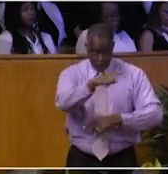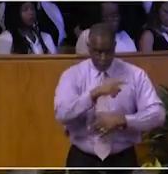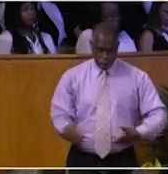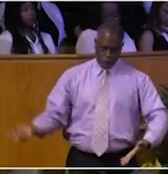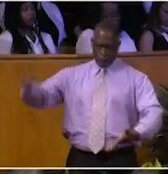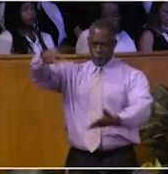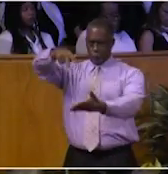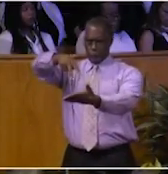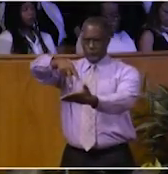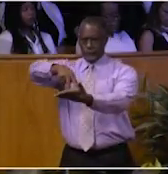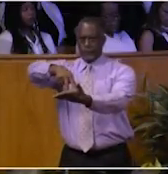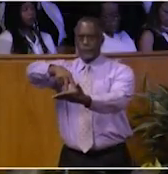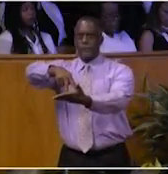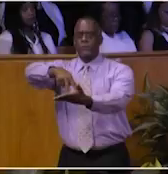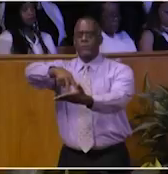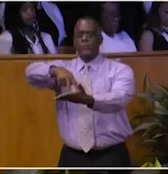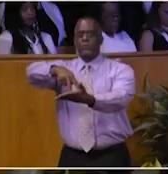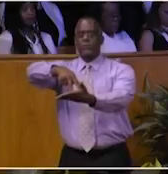up,